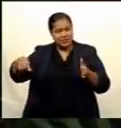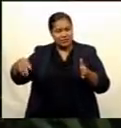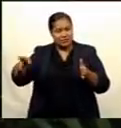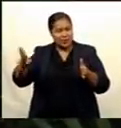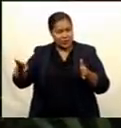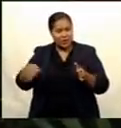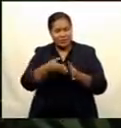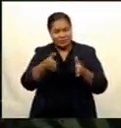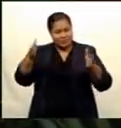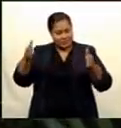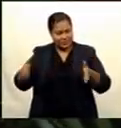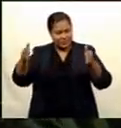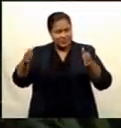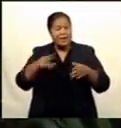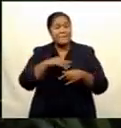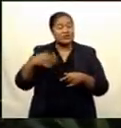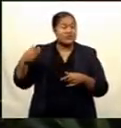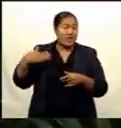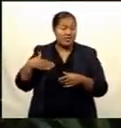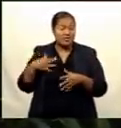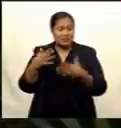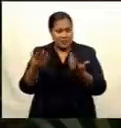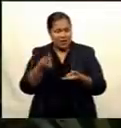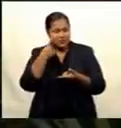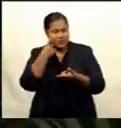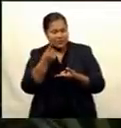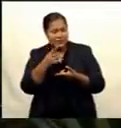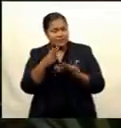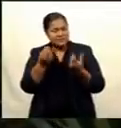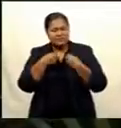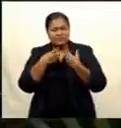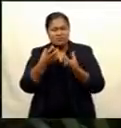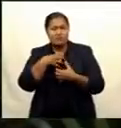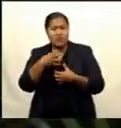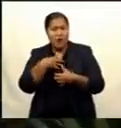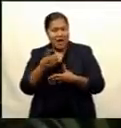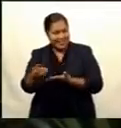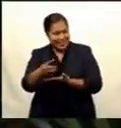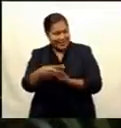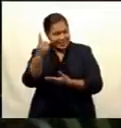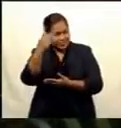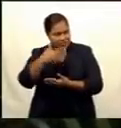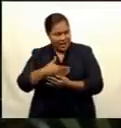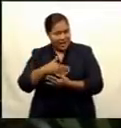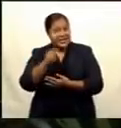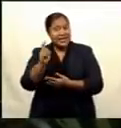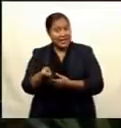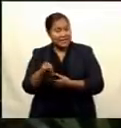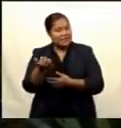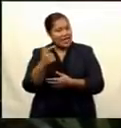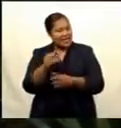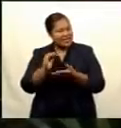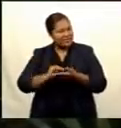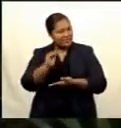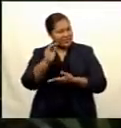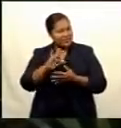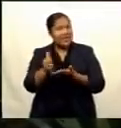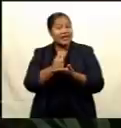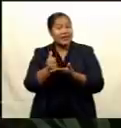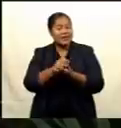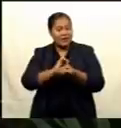border. Ministry of Health is expected to release more data later tonight if there is an increase in the number